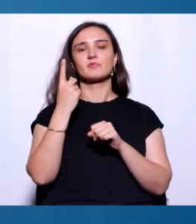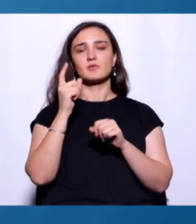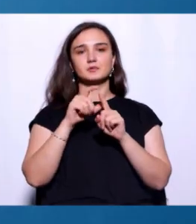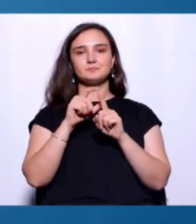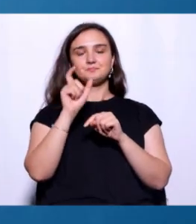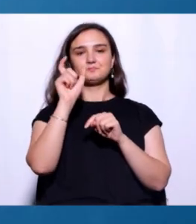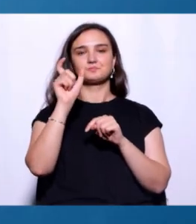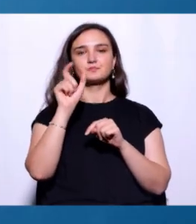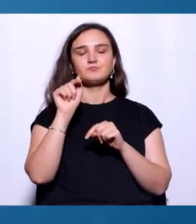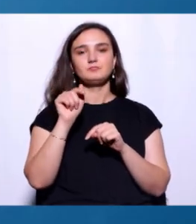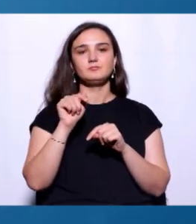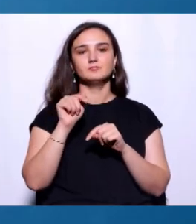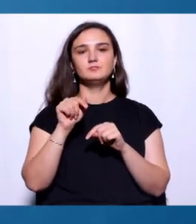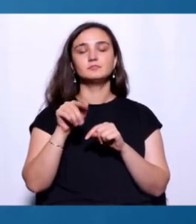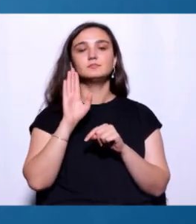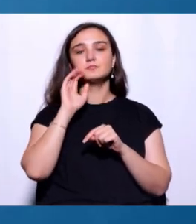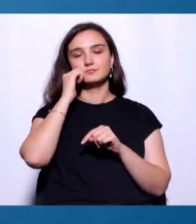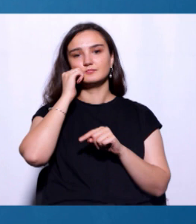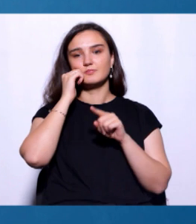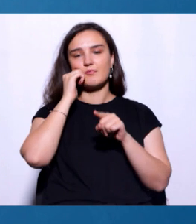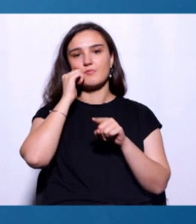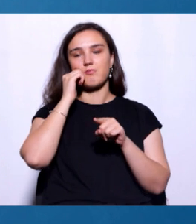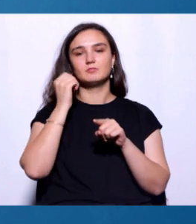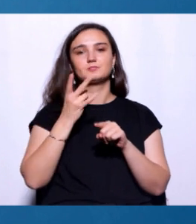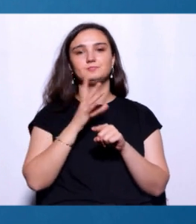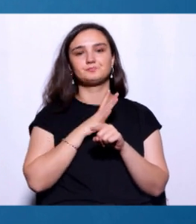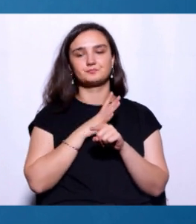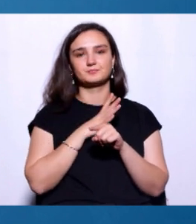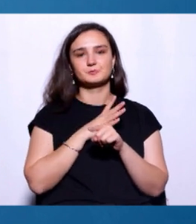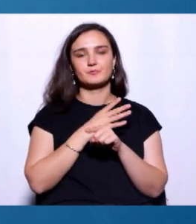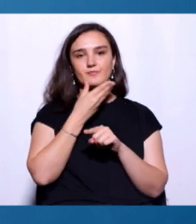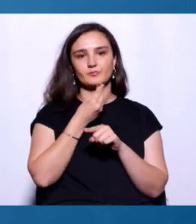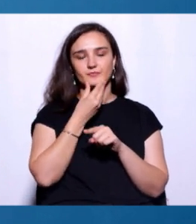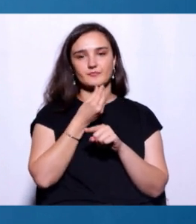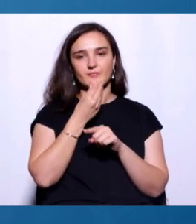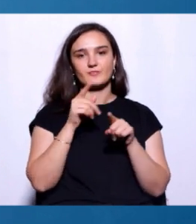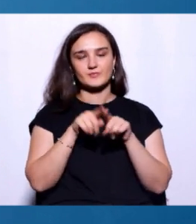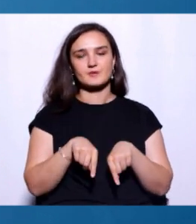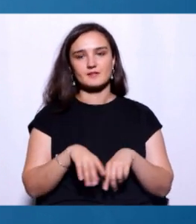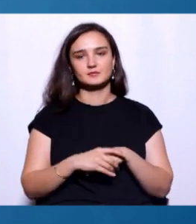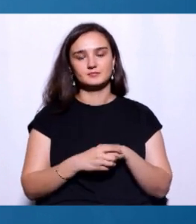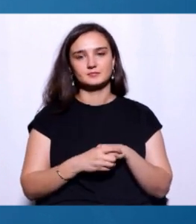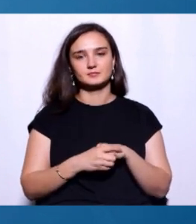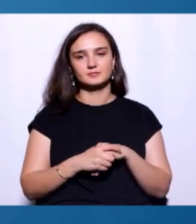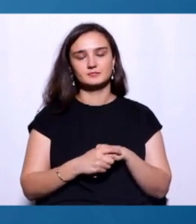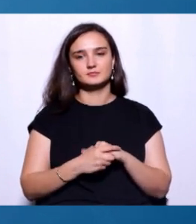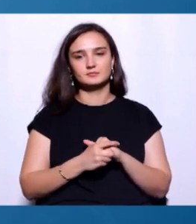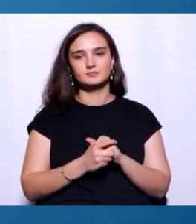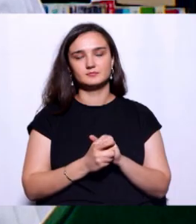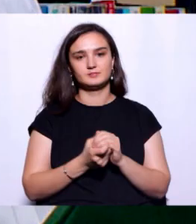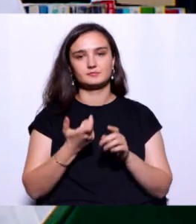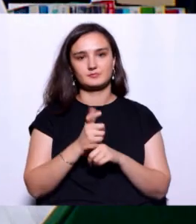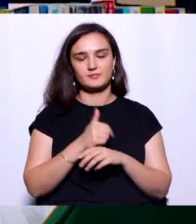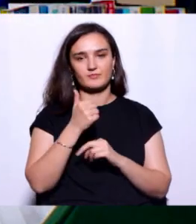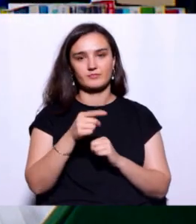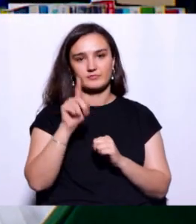one, across from grandfather. It should be grandmother. Great. Yeah. Well done, Zach.